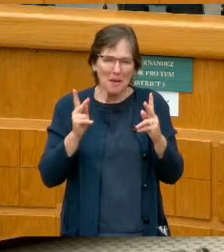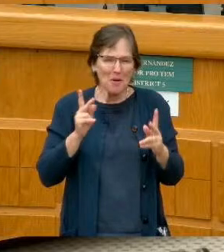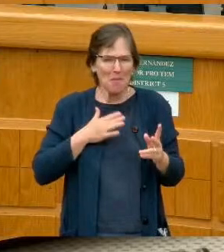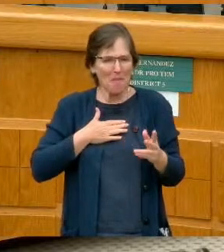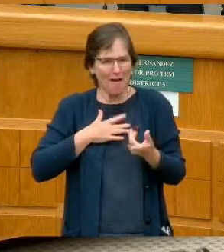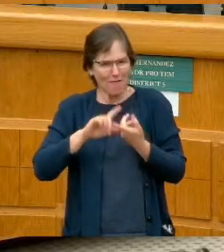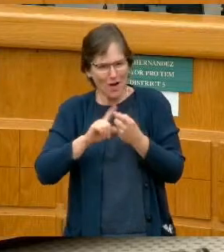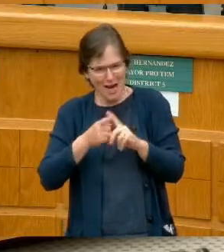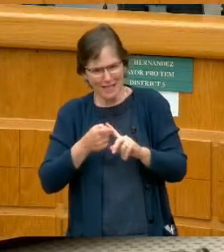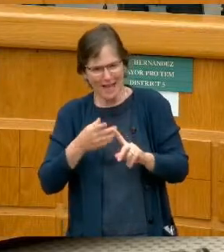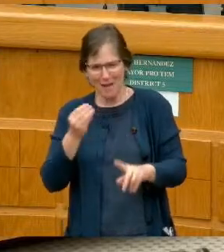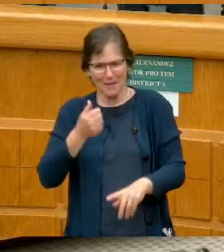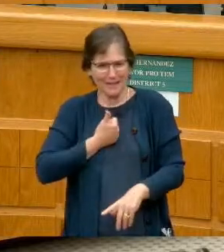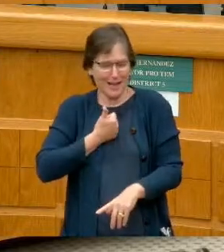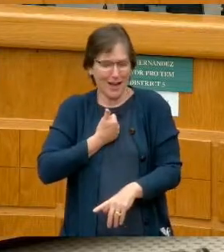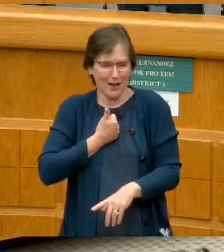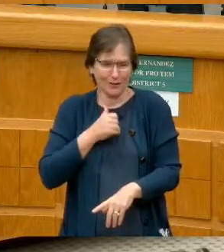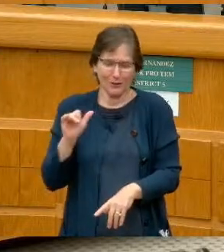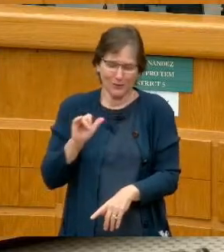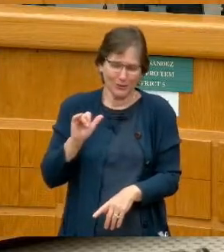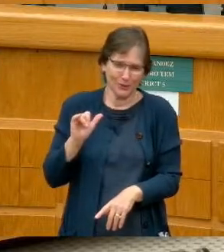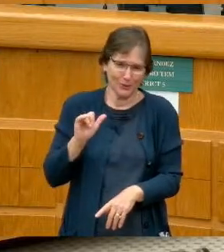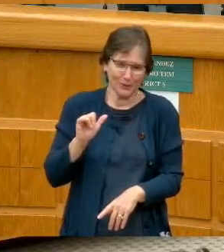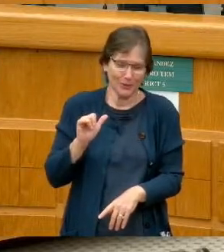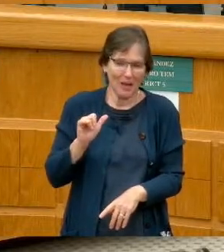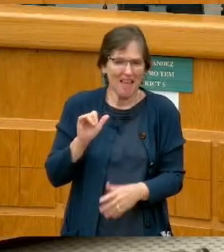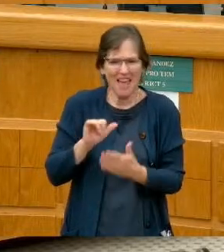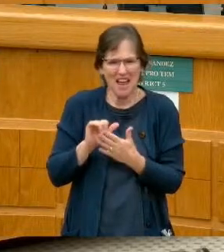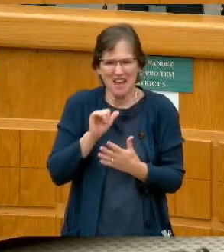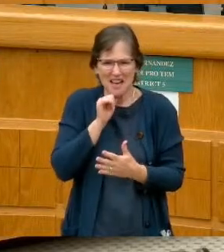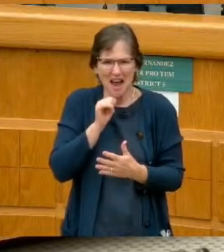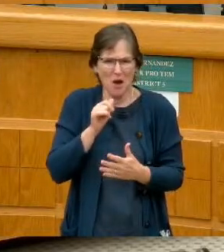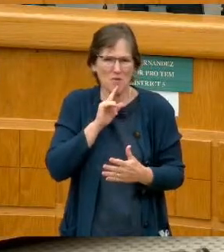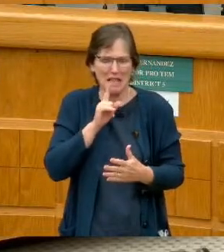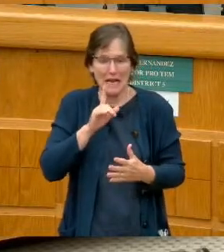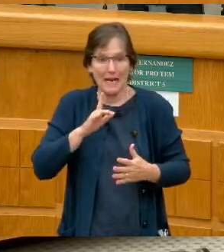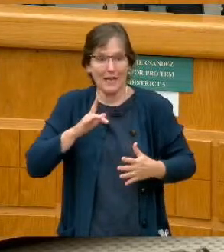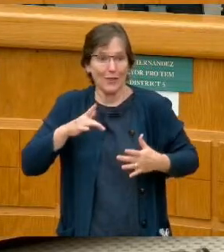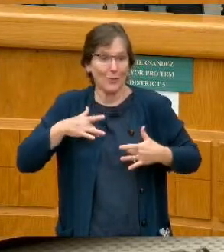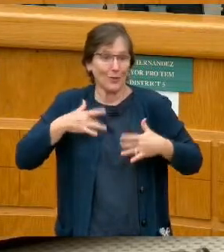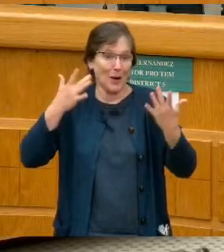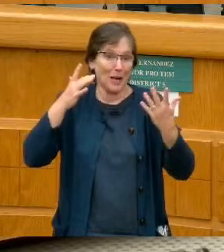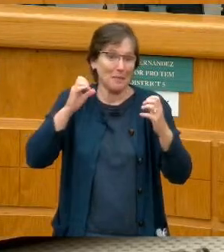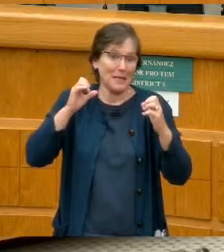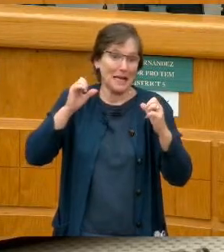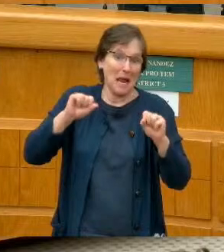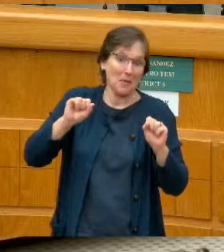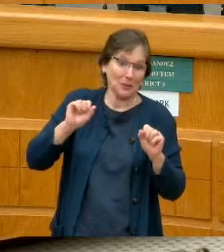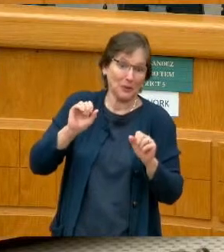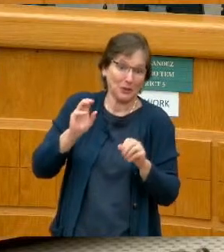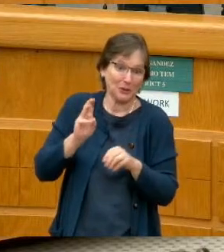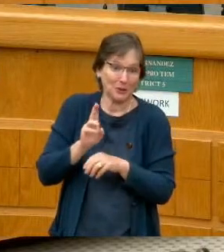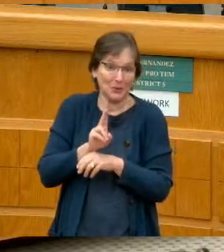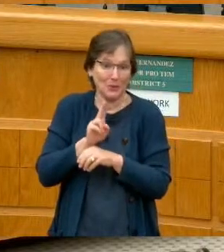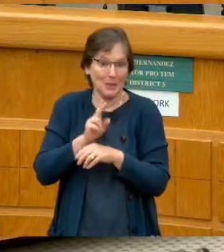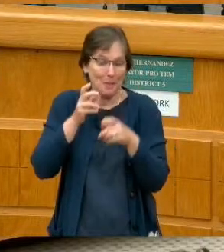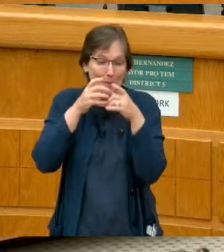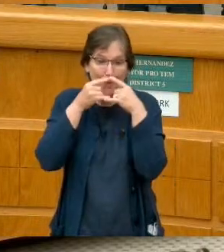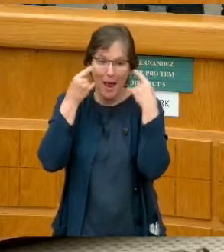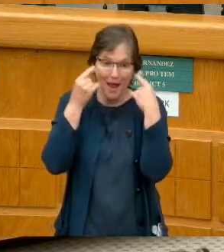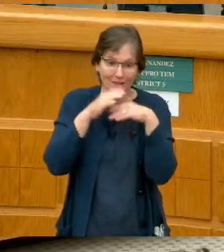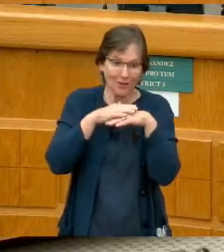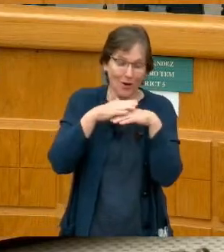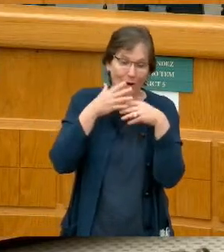and I'm one of them, friend of myself, that aren't real crazy about wearing one, but I can assure you that it's because of